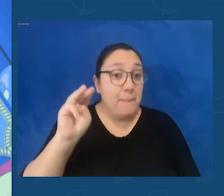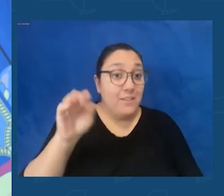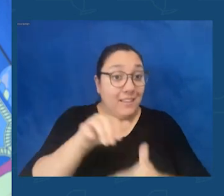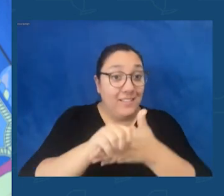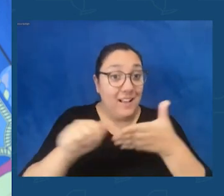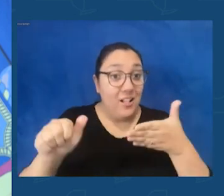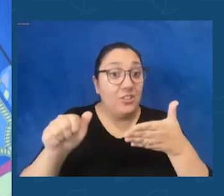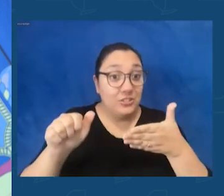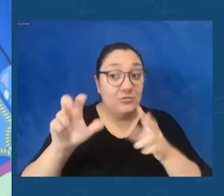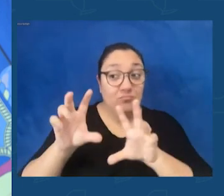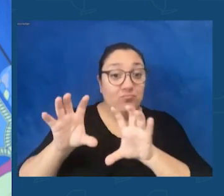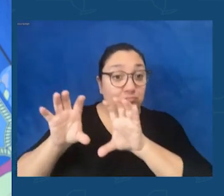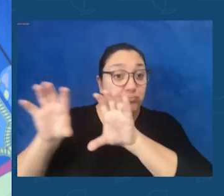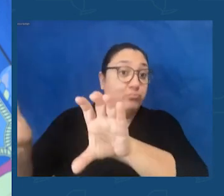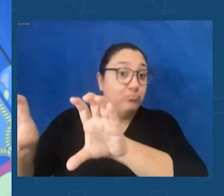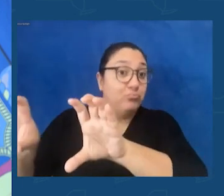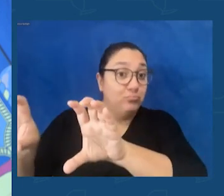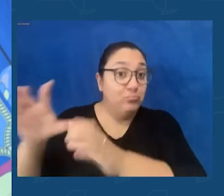Congratulations.